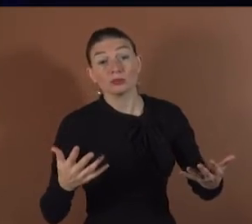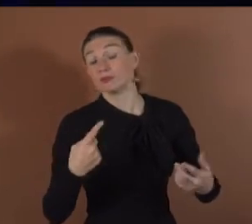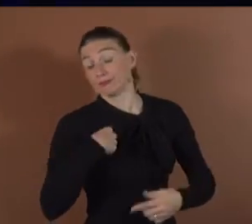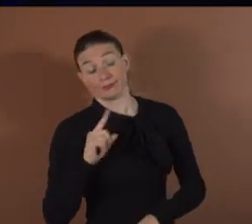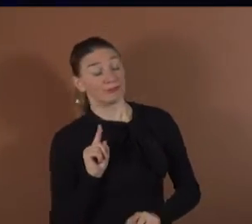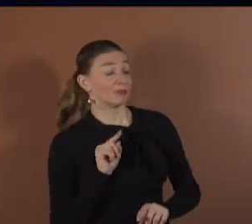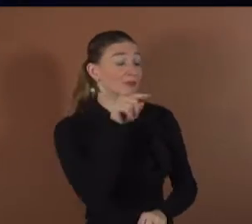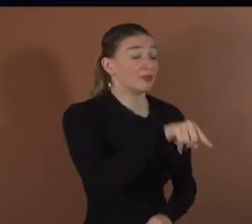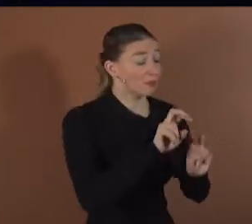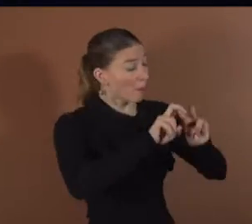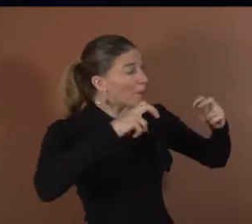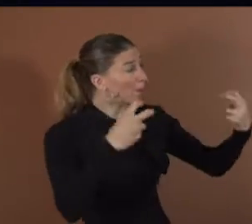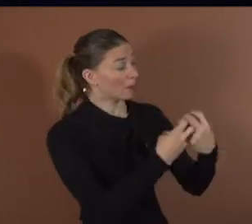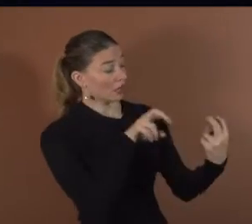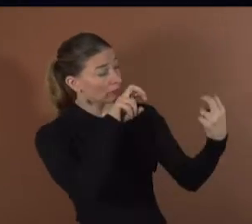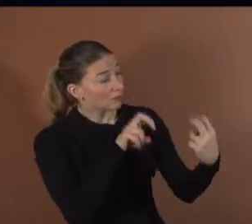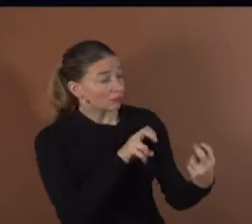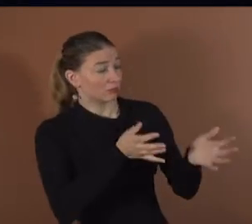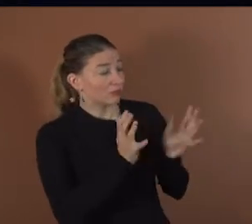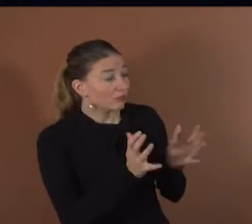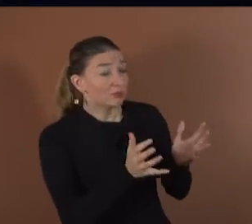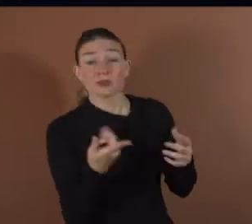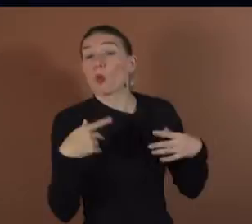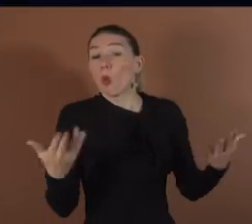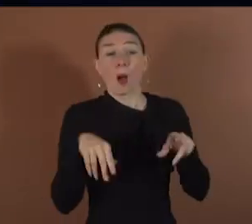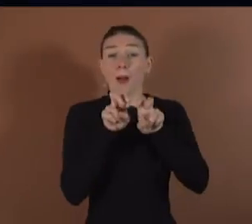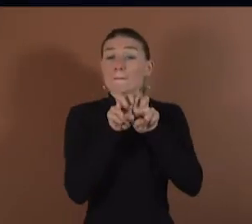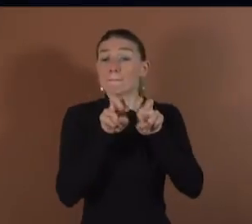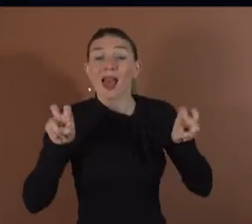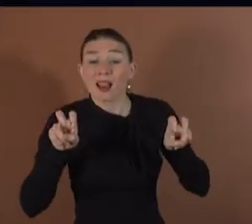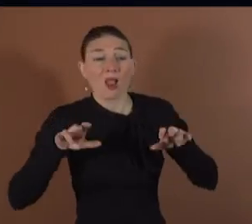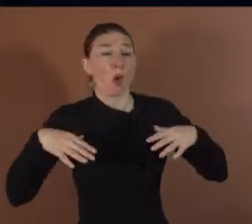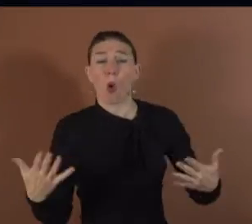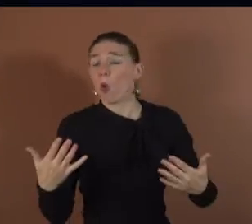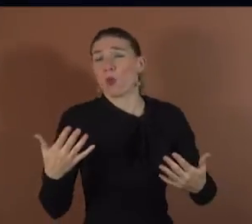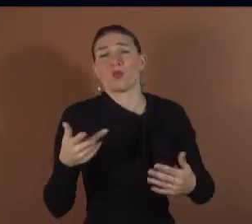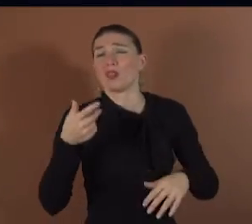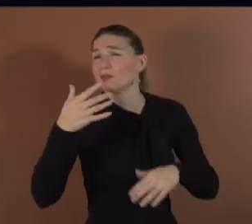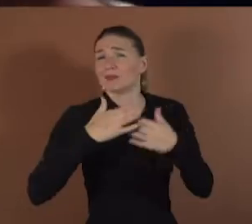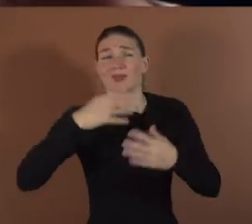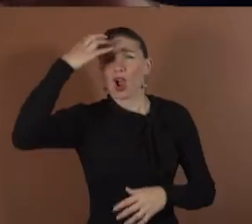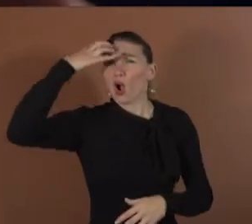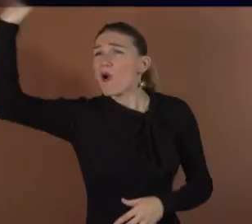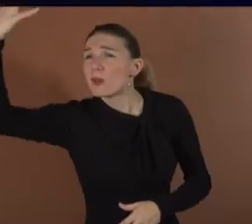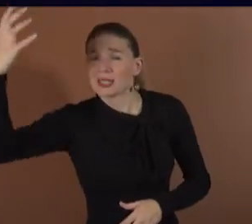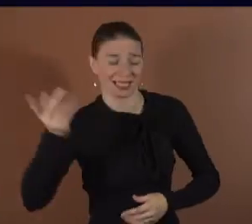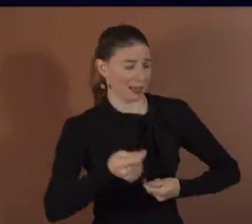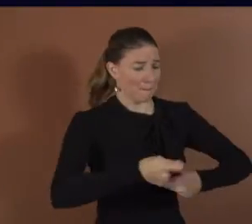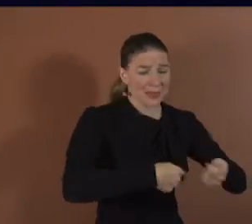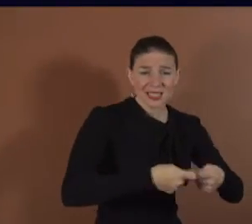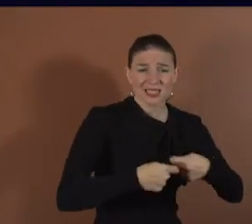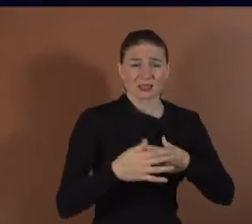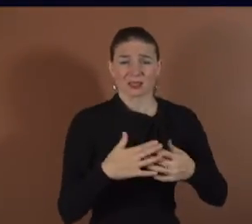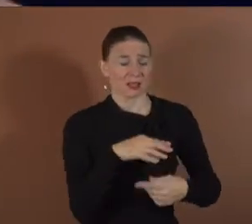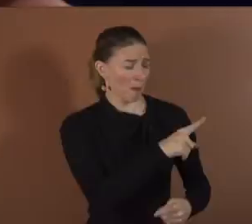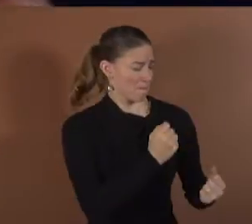can be on a panel with them where they will speak with the same passion, whether they come from government or from business, the same passion as I would